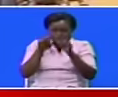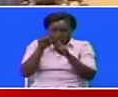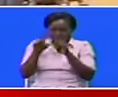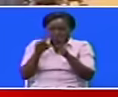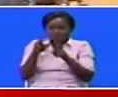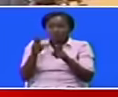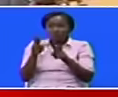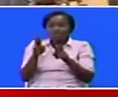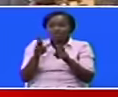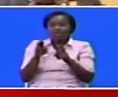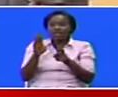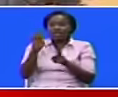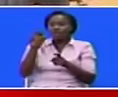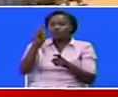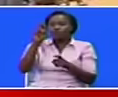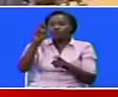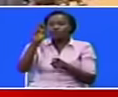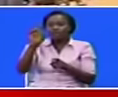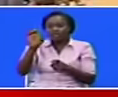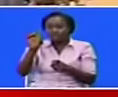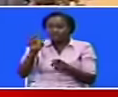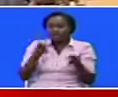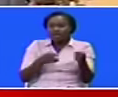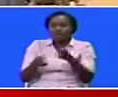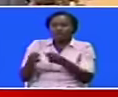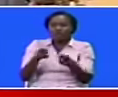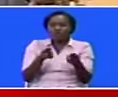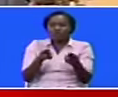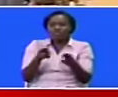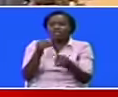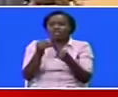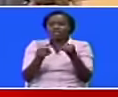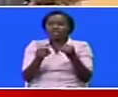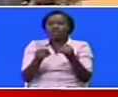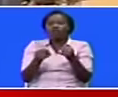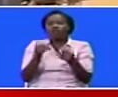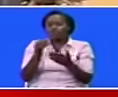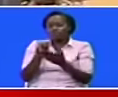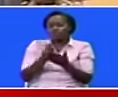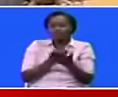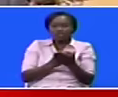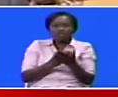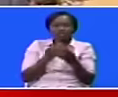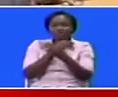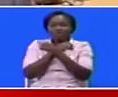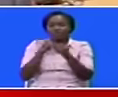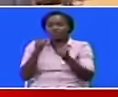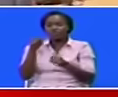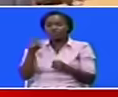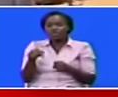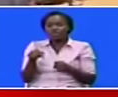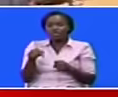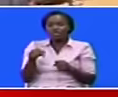Road, which is under construction to be tarmacked, and that will mark the end of the program for the president today. We'll keep it